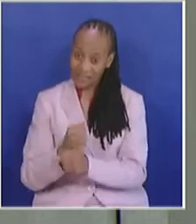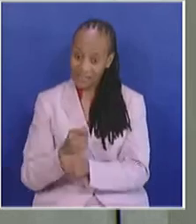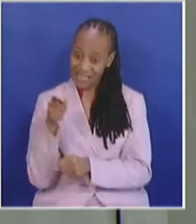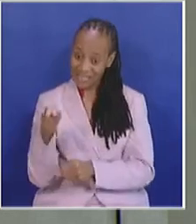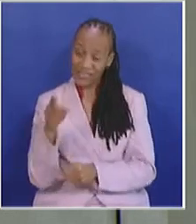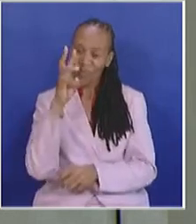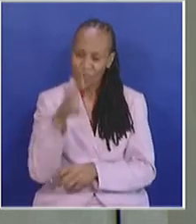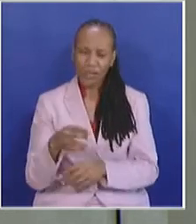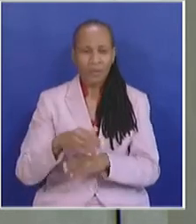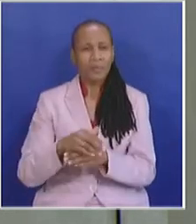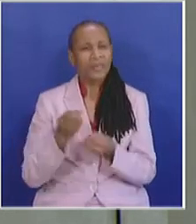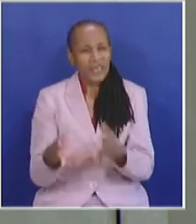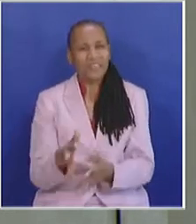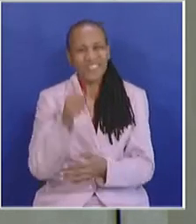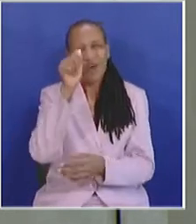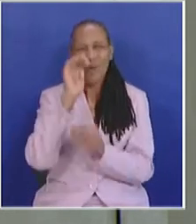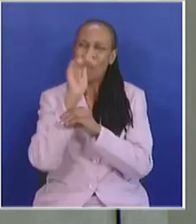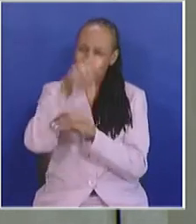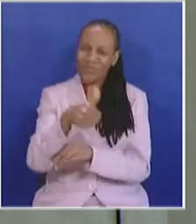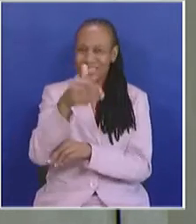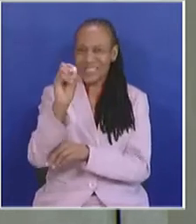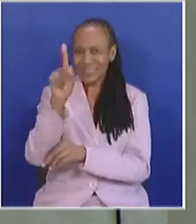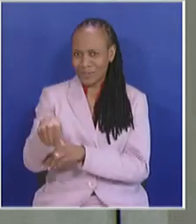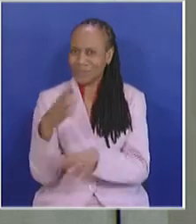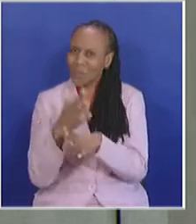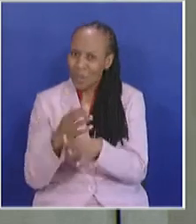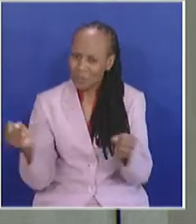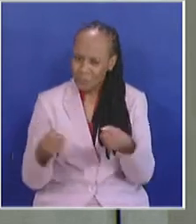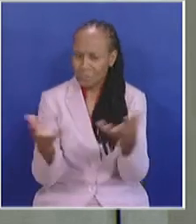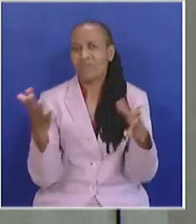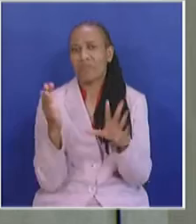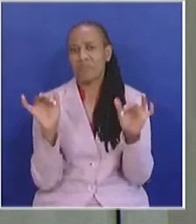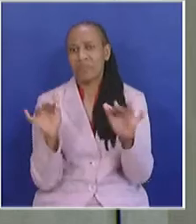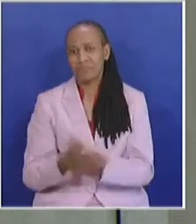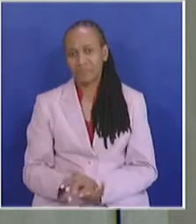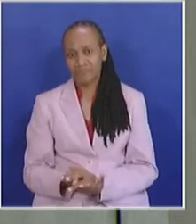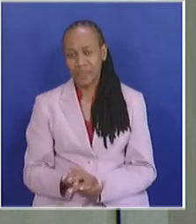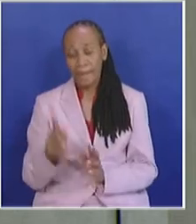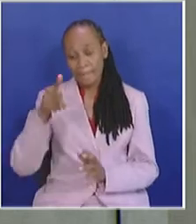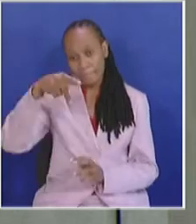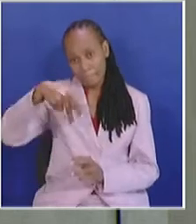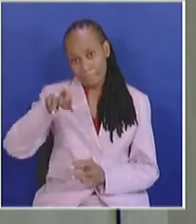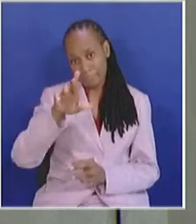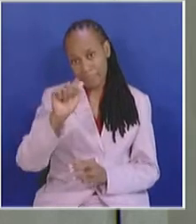create over 60,000 jobs. Through this investment, PRASA will acquire